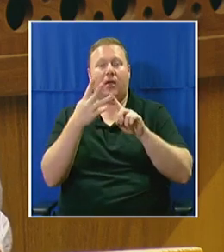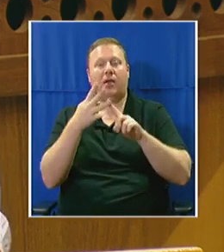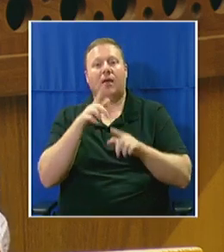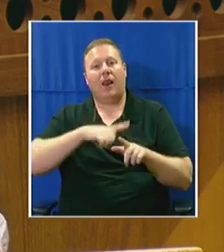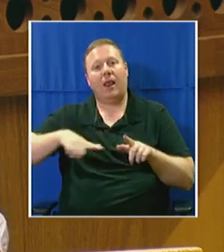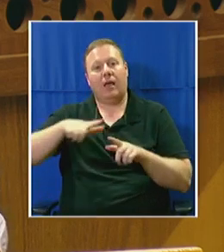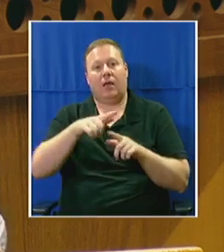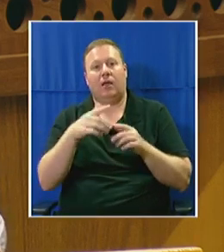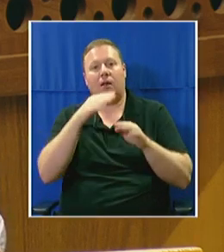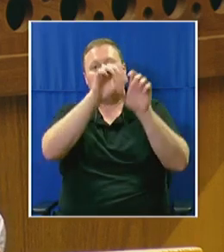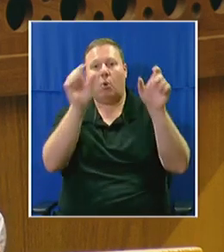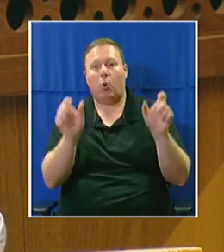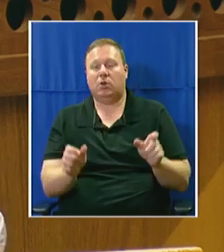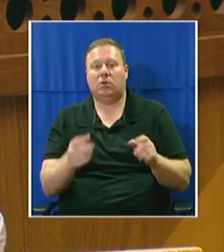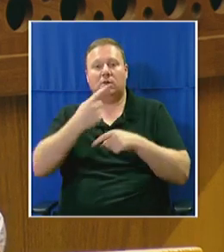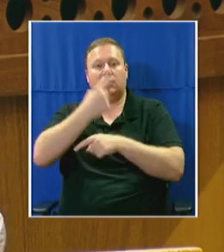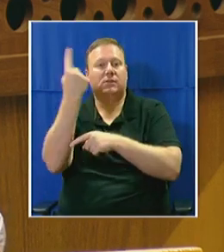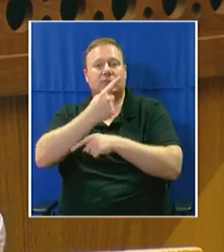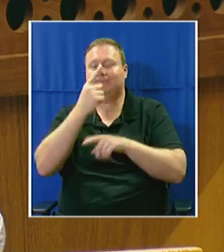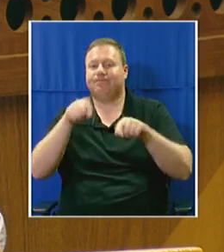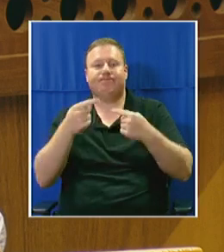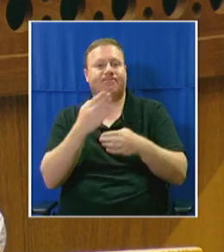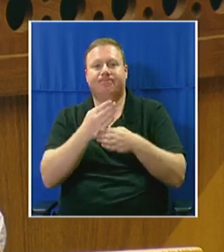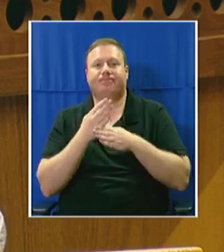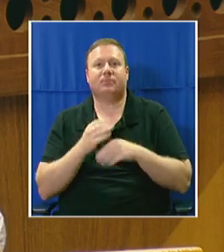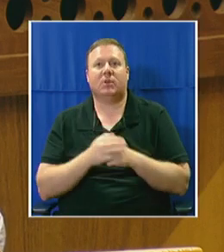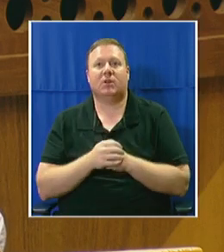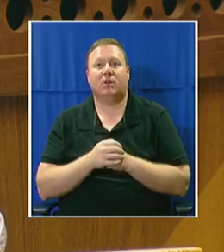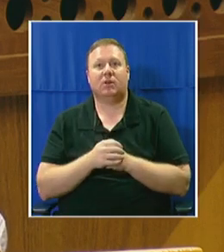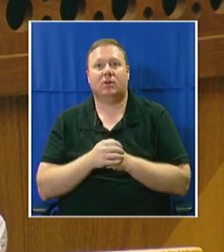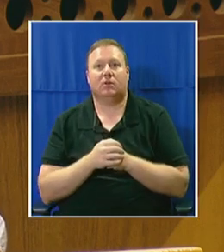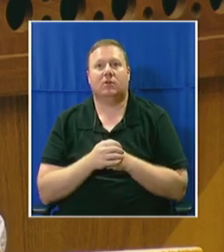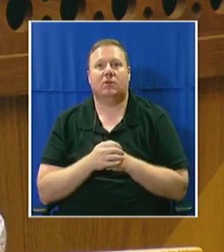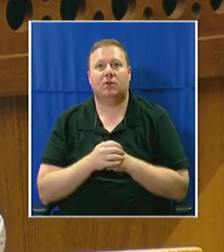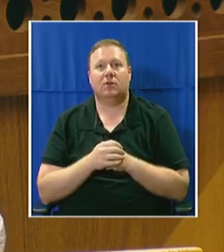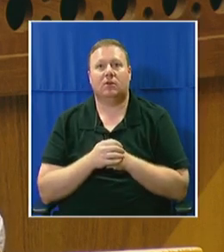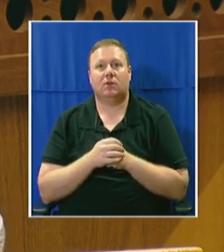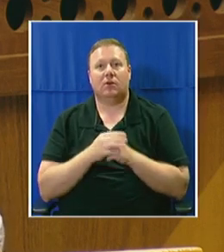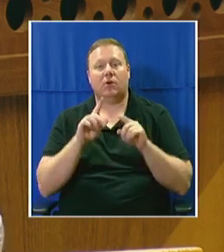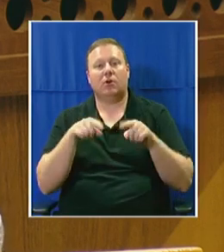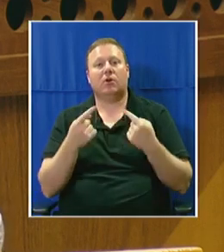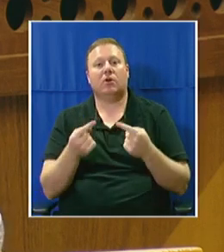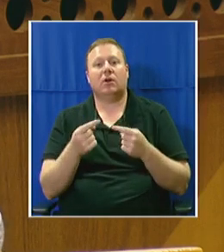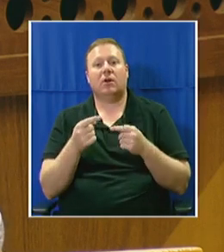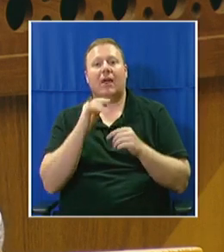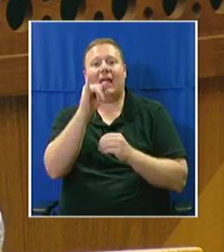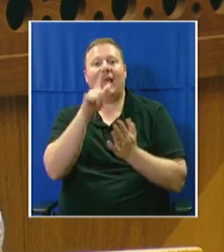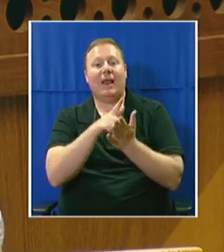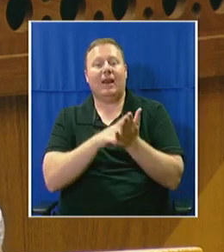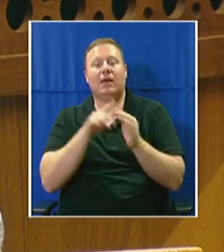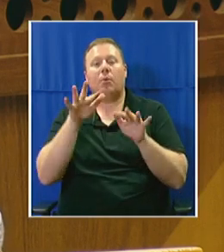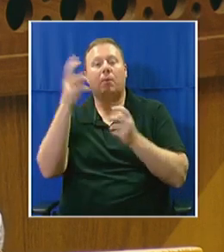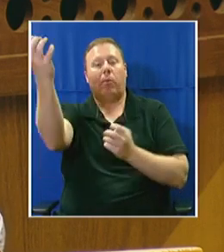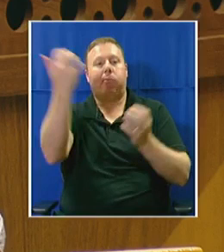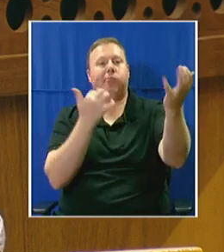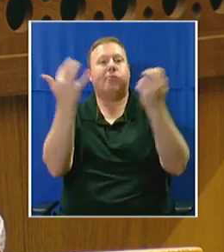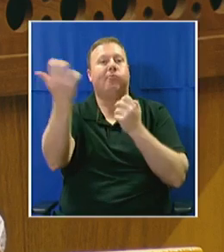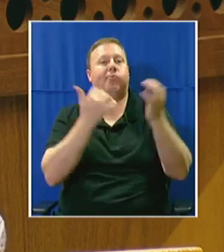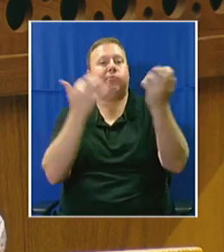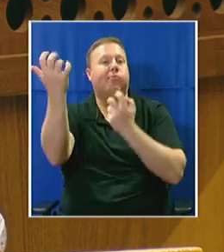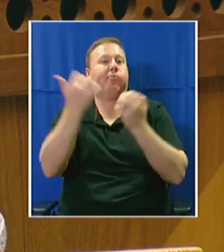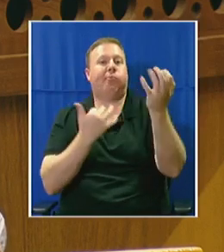a matter of national interest we have little to no capability to effectively Patrol and defend our maritime